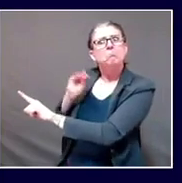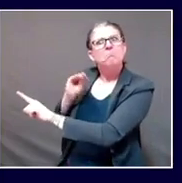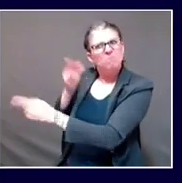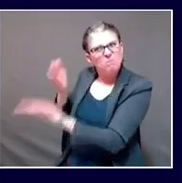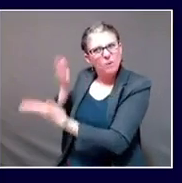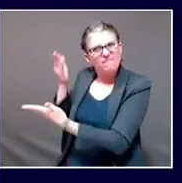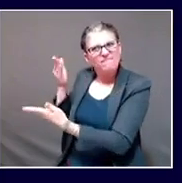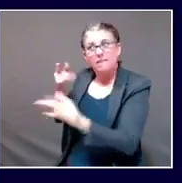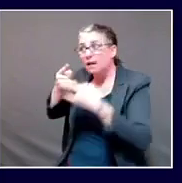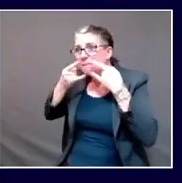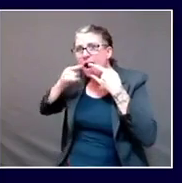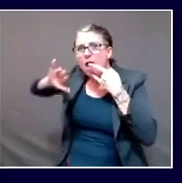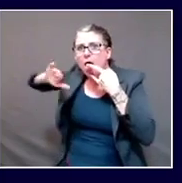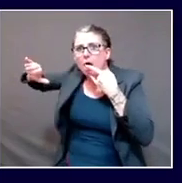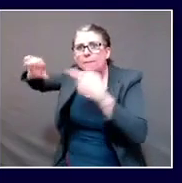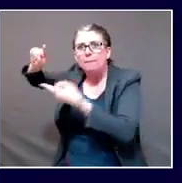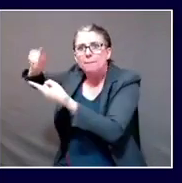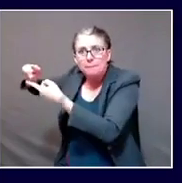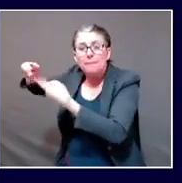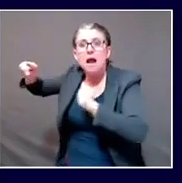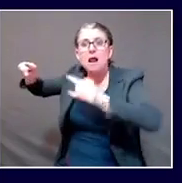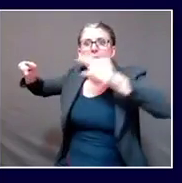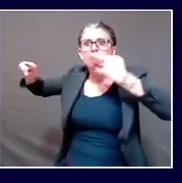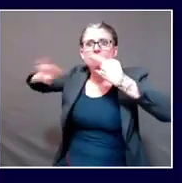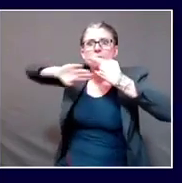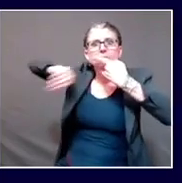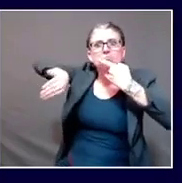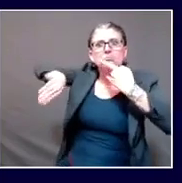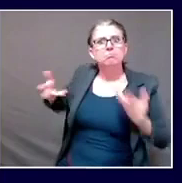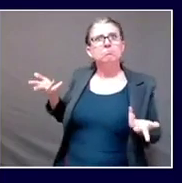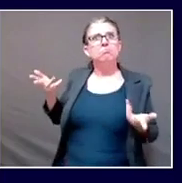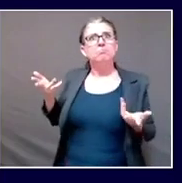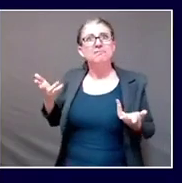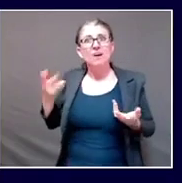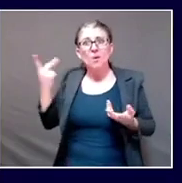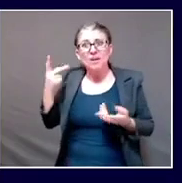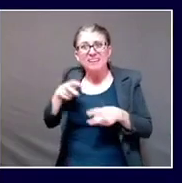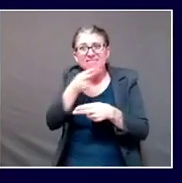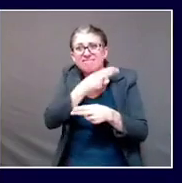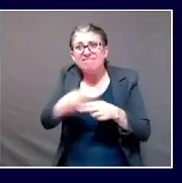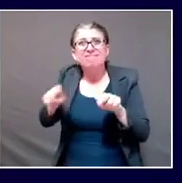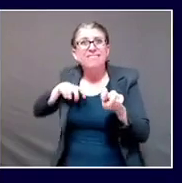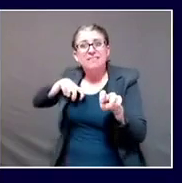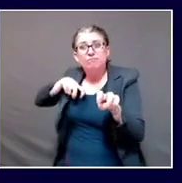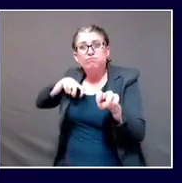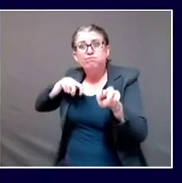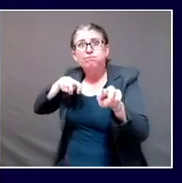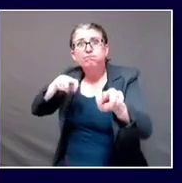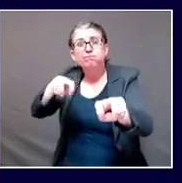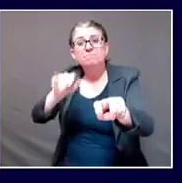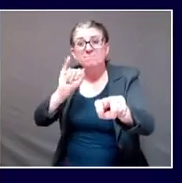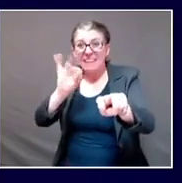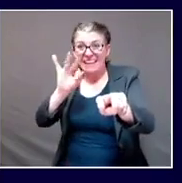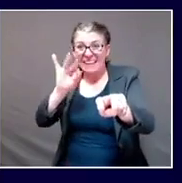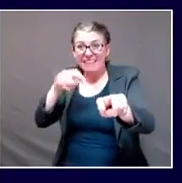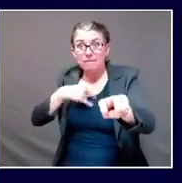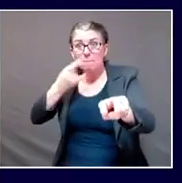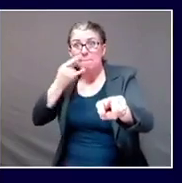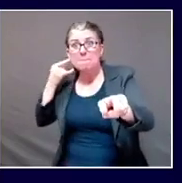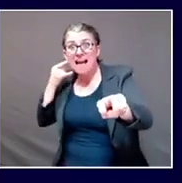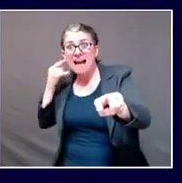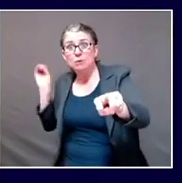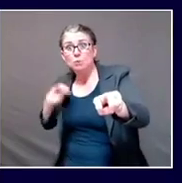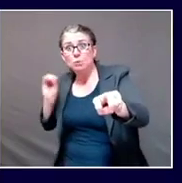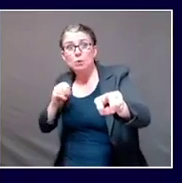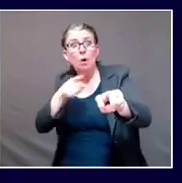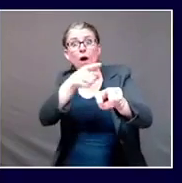person developed symptoms, I firmly believe I would have contracted the virus. We know that face coverings can stop the spread of the virus